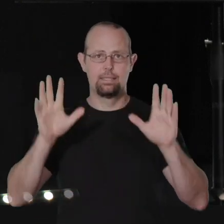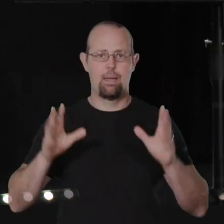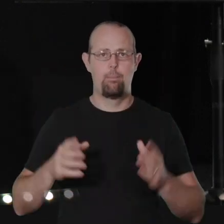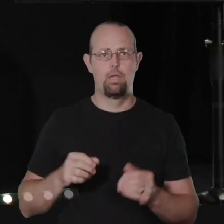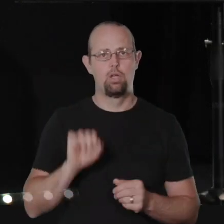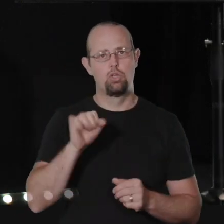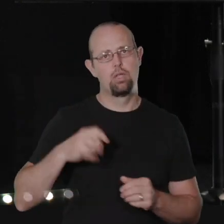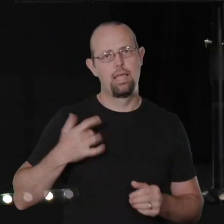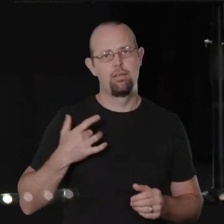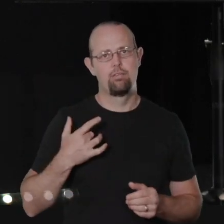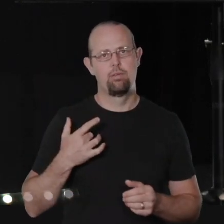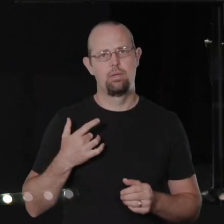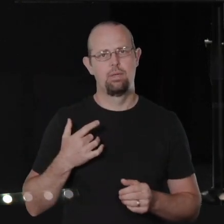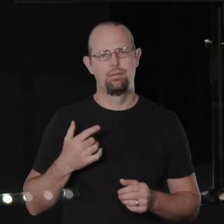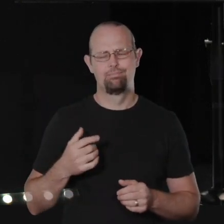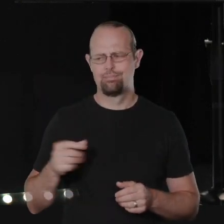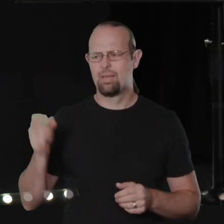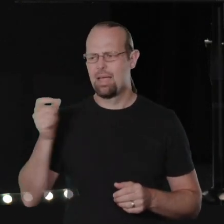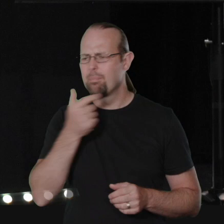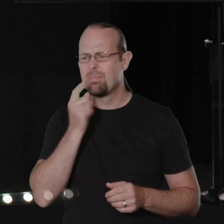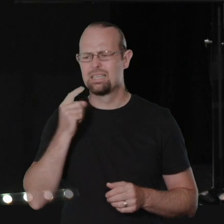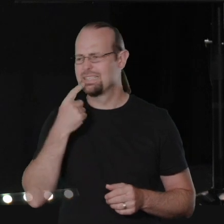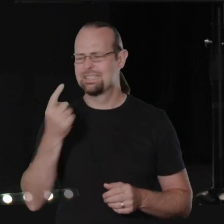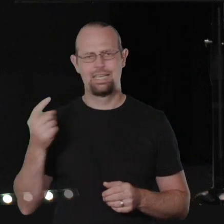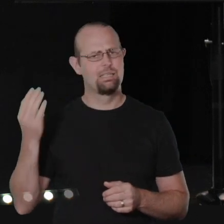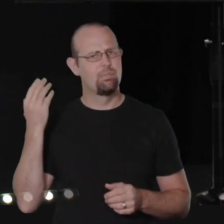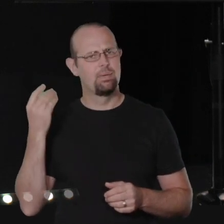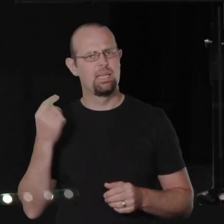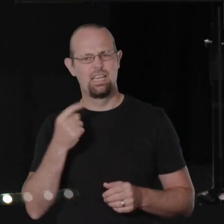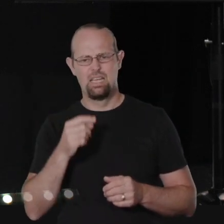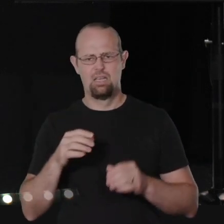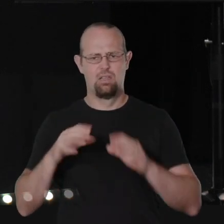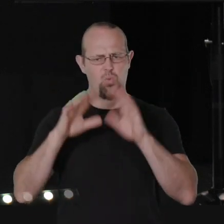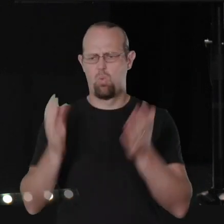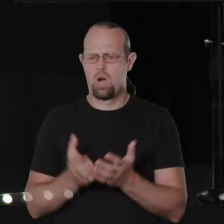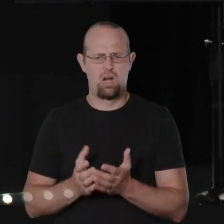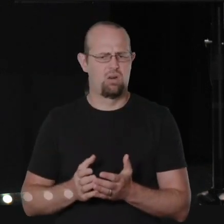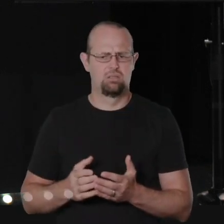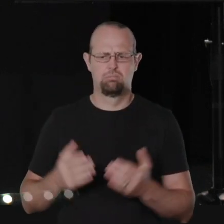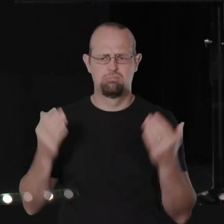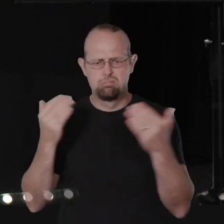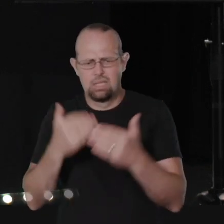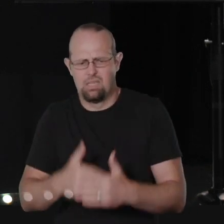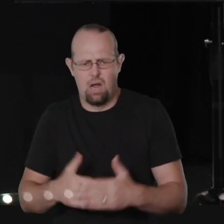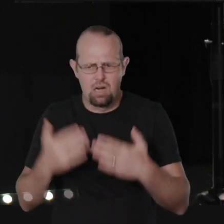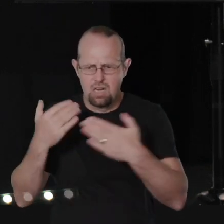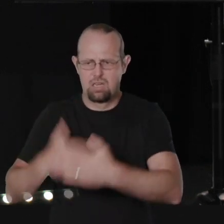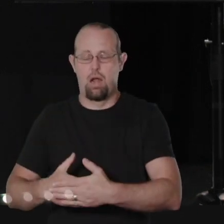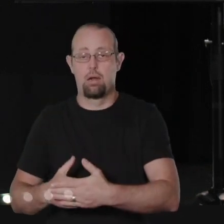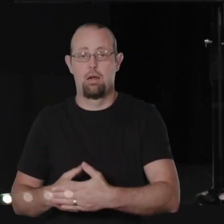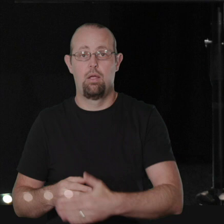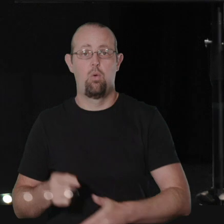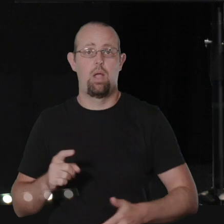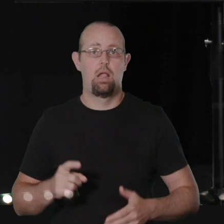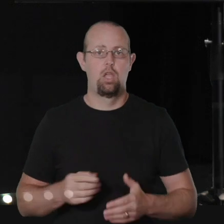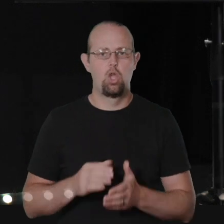said to me the other day, the world seems to be getting darker and darker. Well, God's light will only get brighter and brighter if that's the